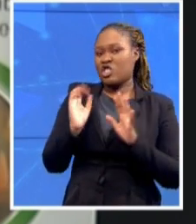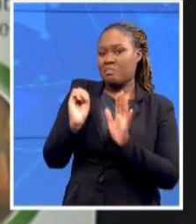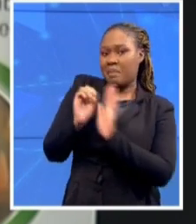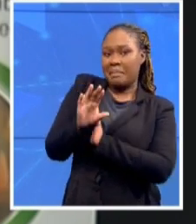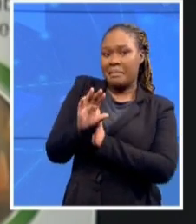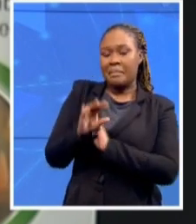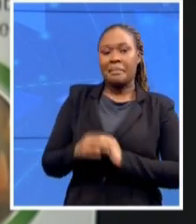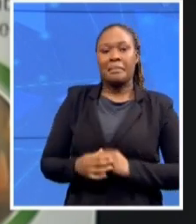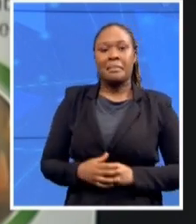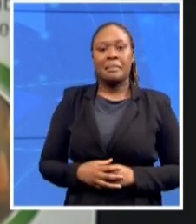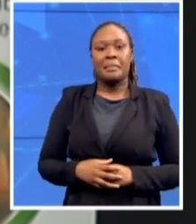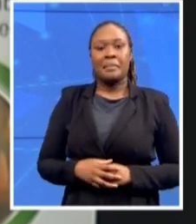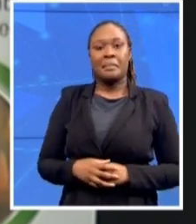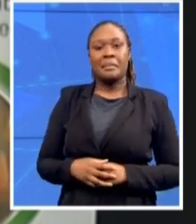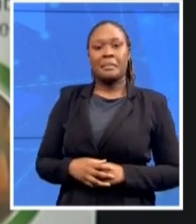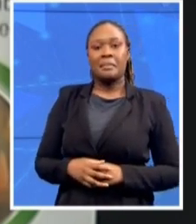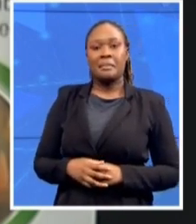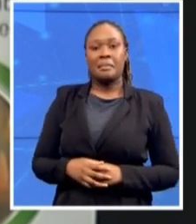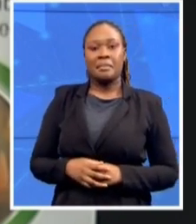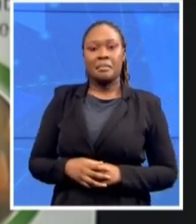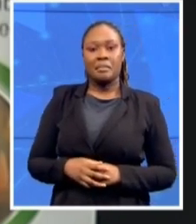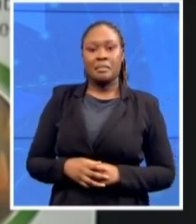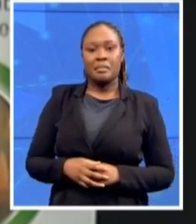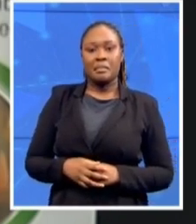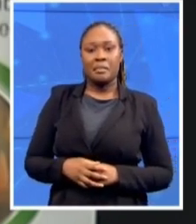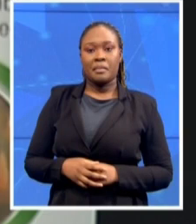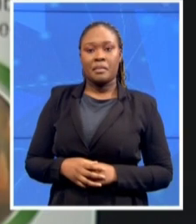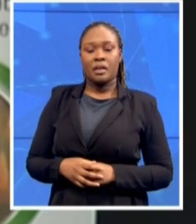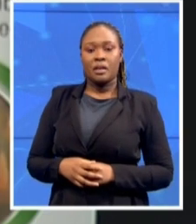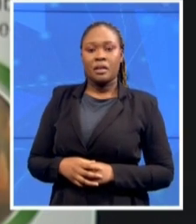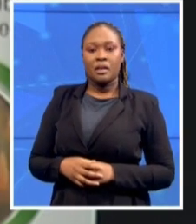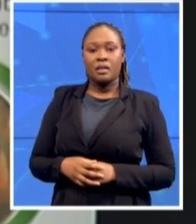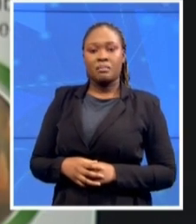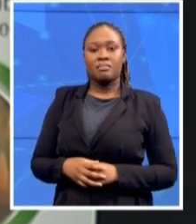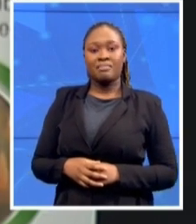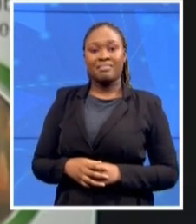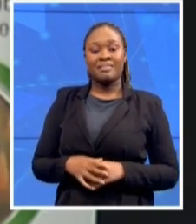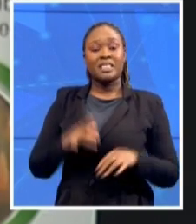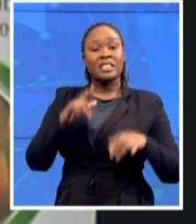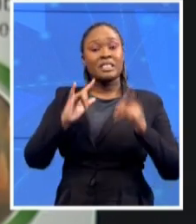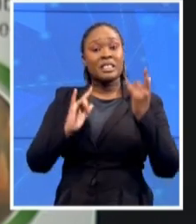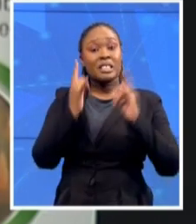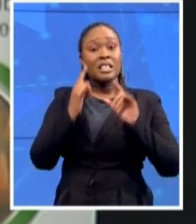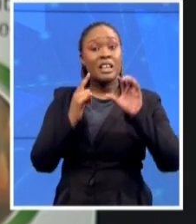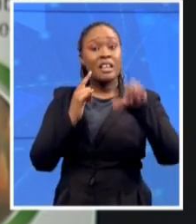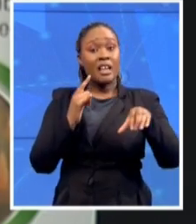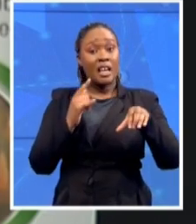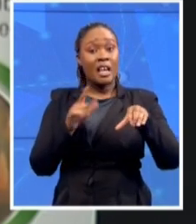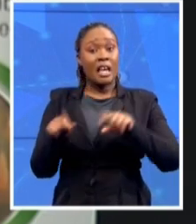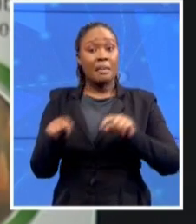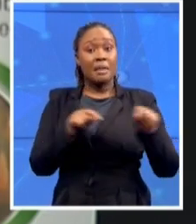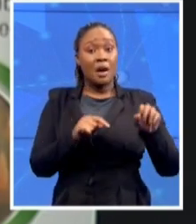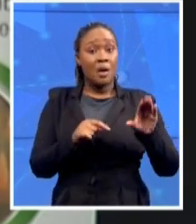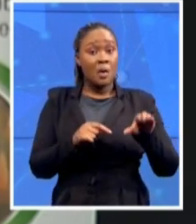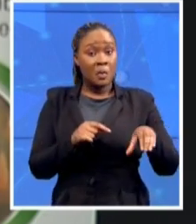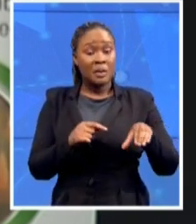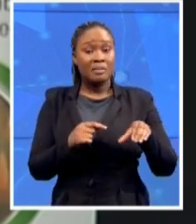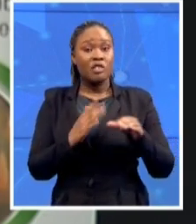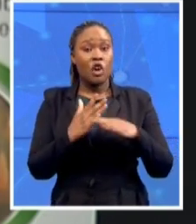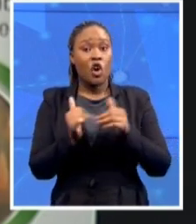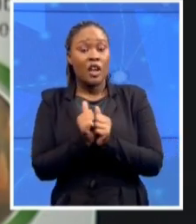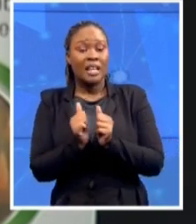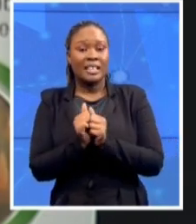I'd really like to thank our City of Cape Town, our Team Cape Town colleagues, our Executive Director for Energy, Kadri